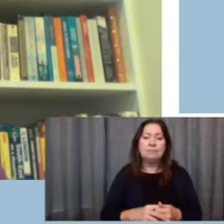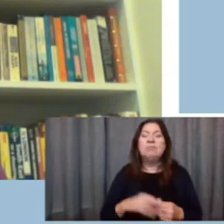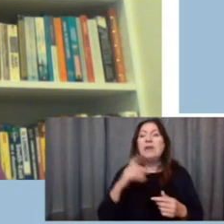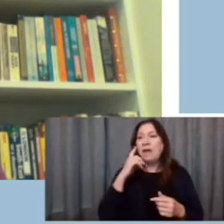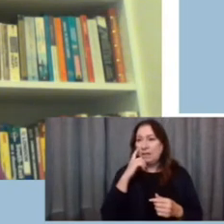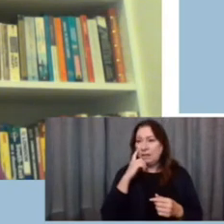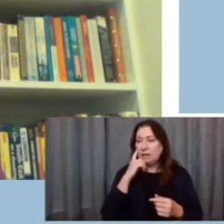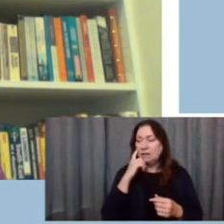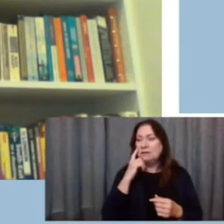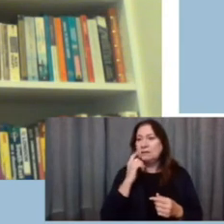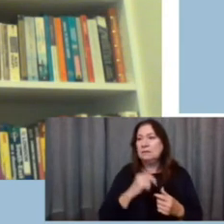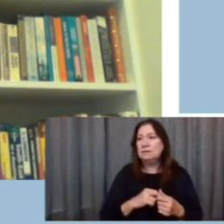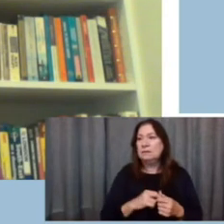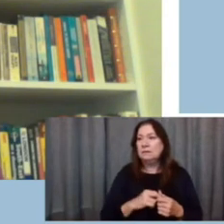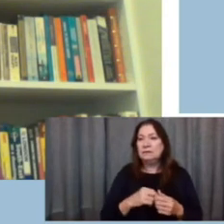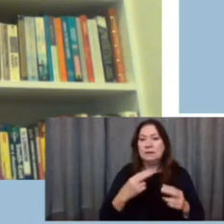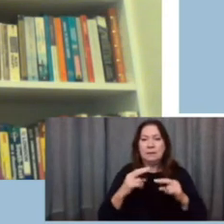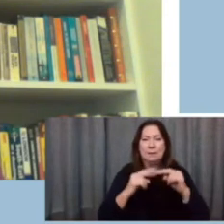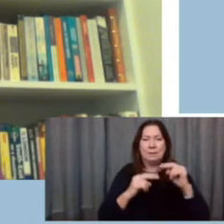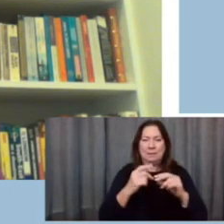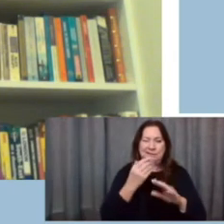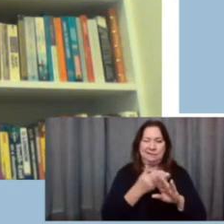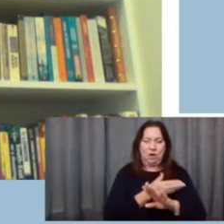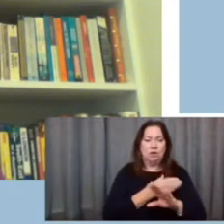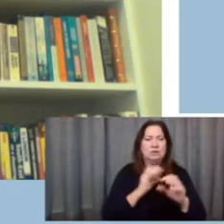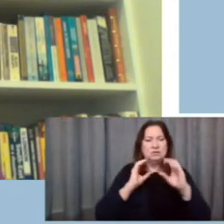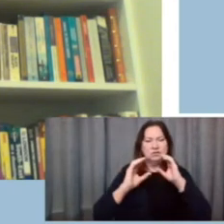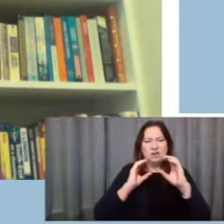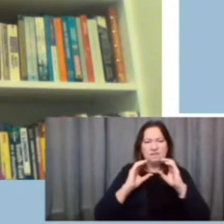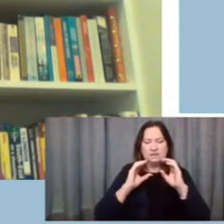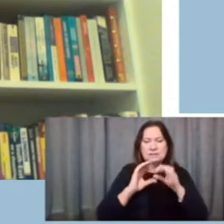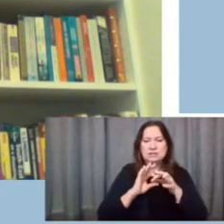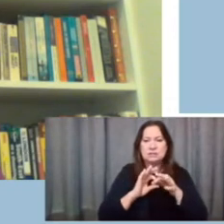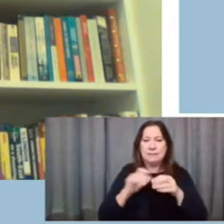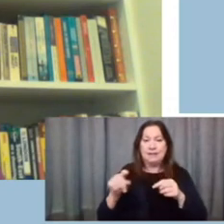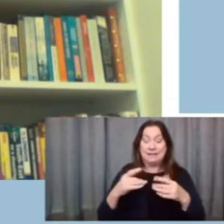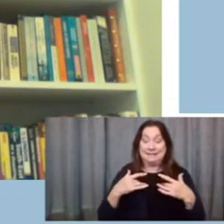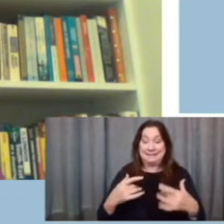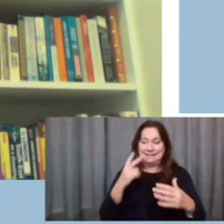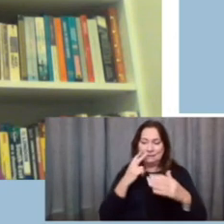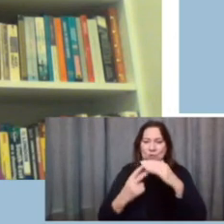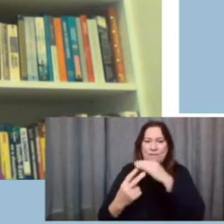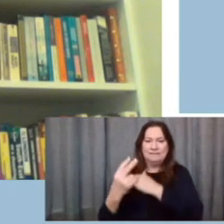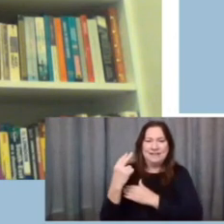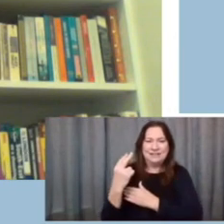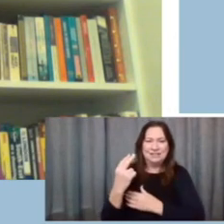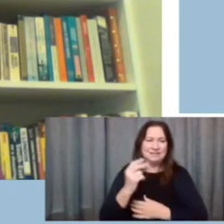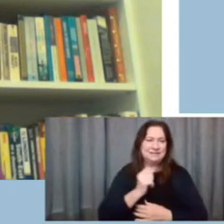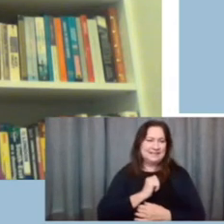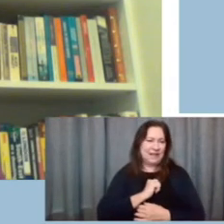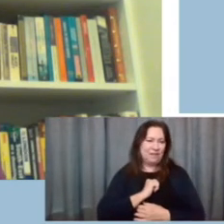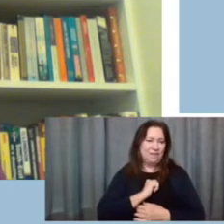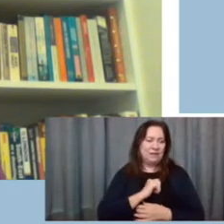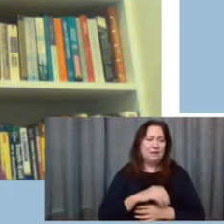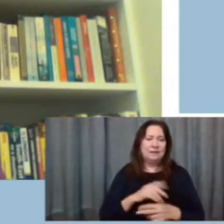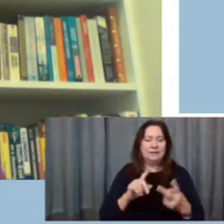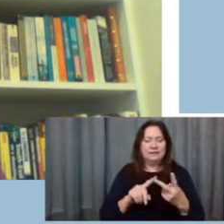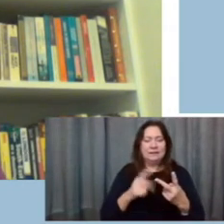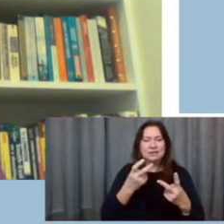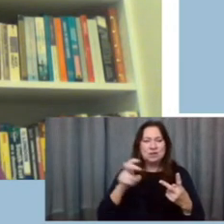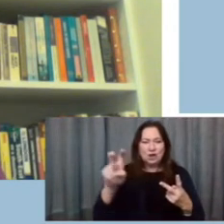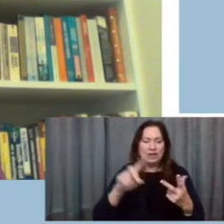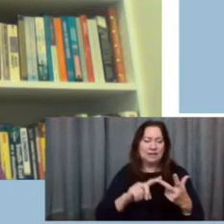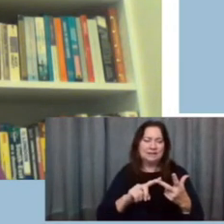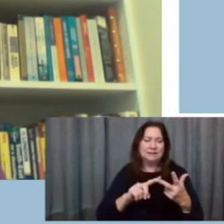maybe building on the earlier conversations about this sense of reflection of self and the sense of journey and progression,